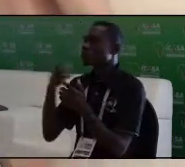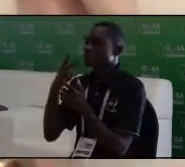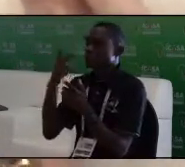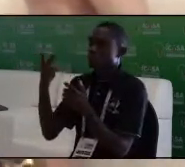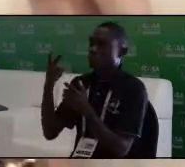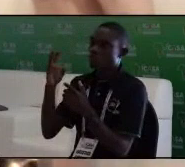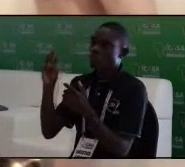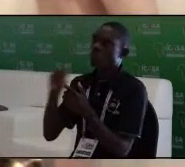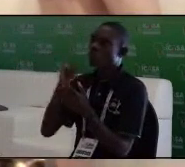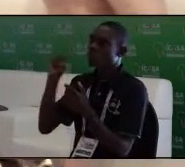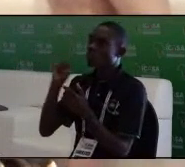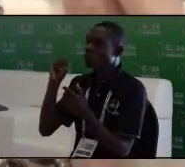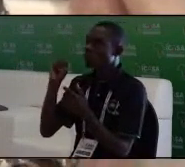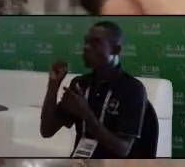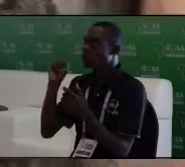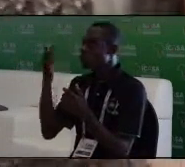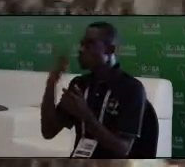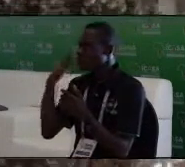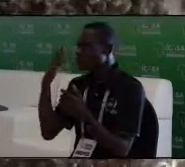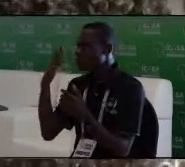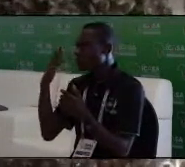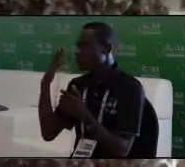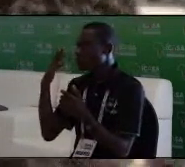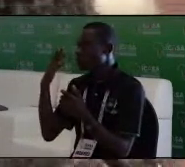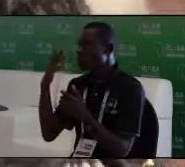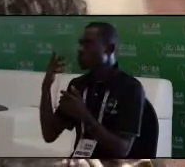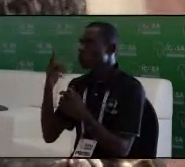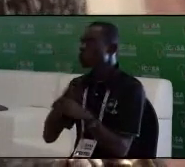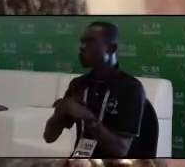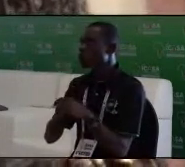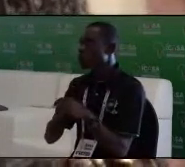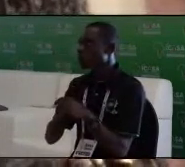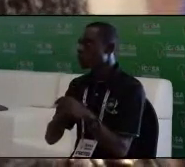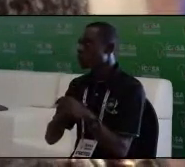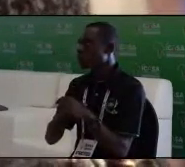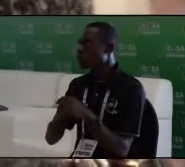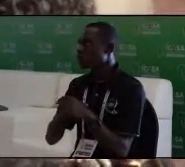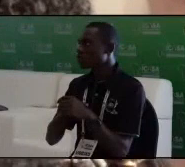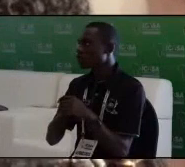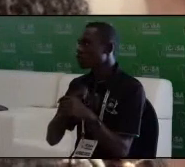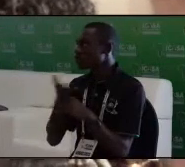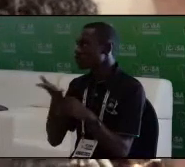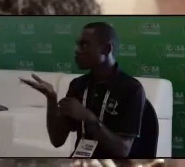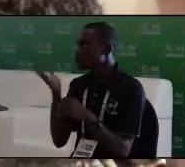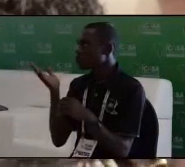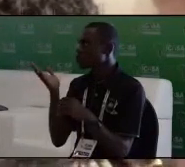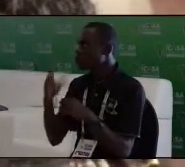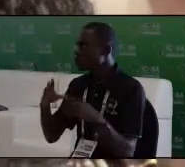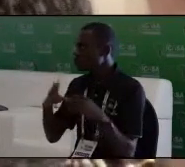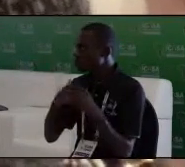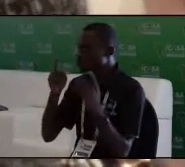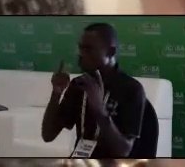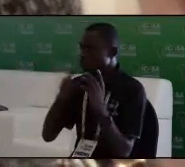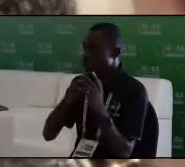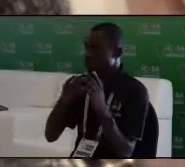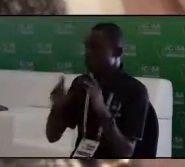billion self-tests across the portfolio the last cycle. And it's around 10% of our RDTs at this point